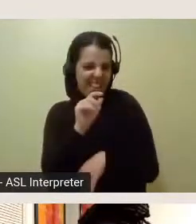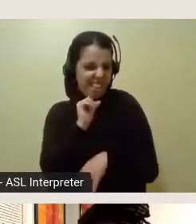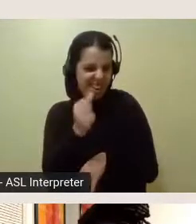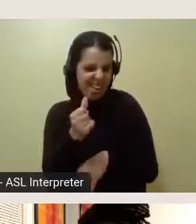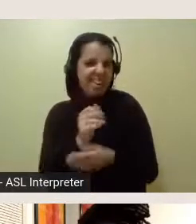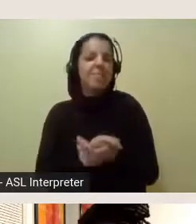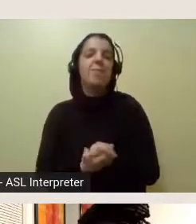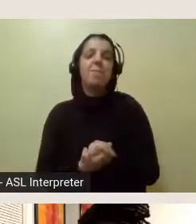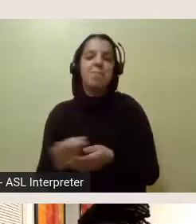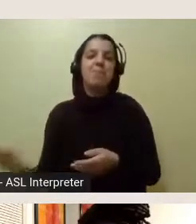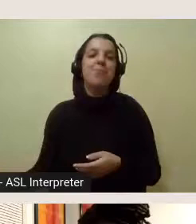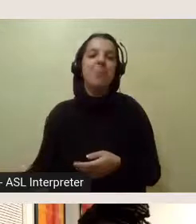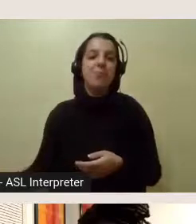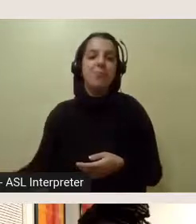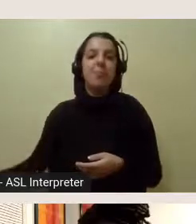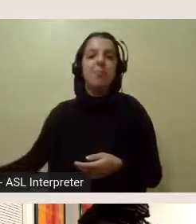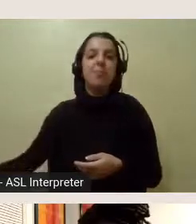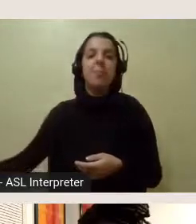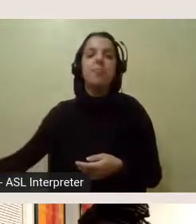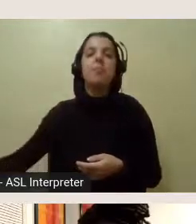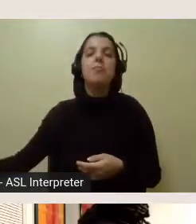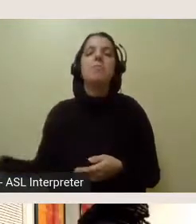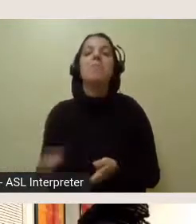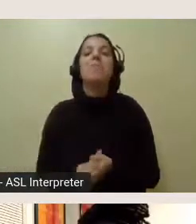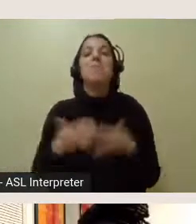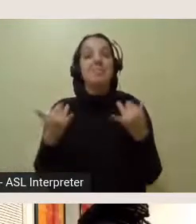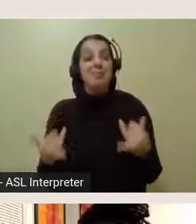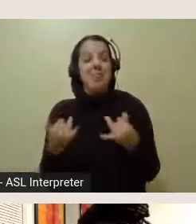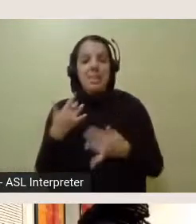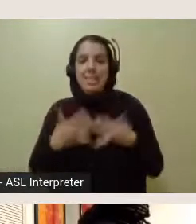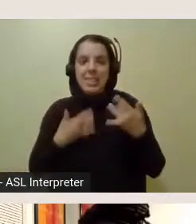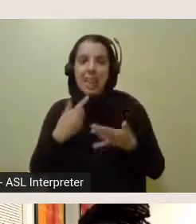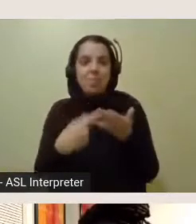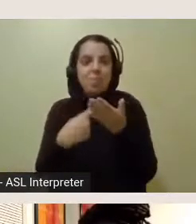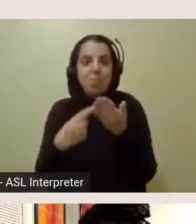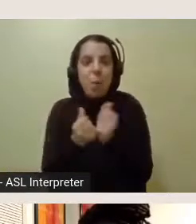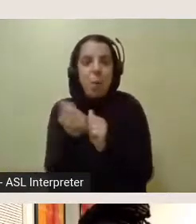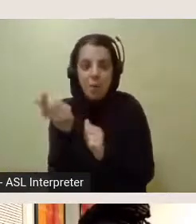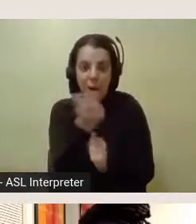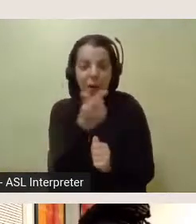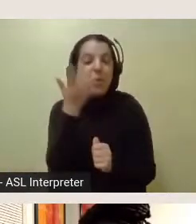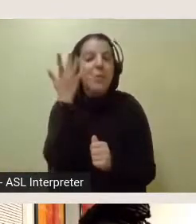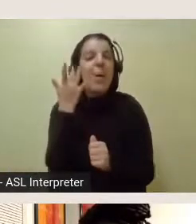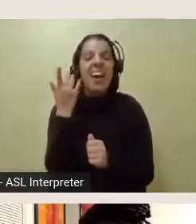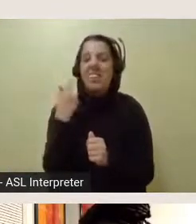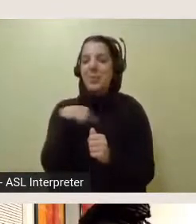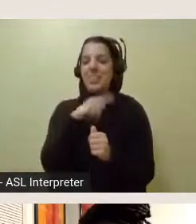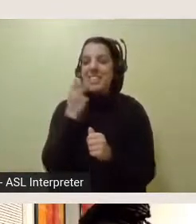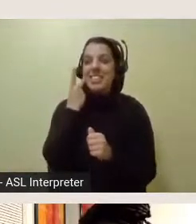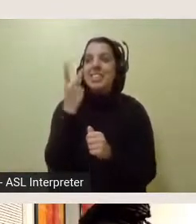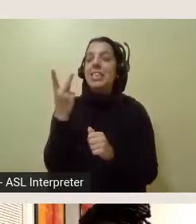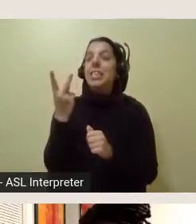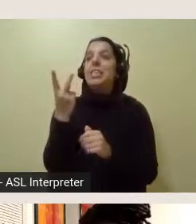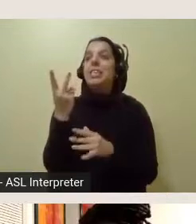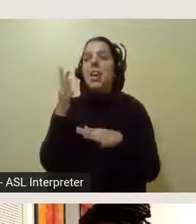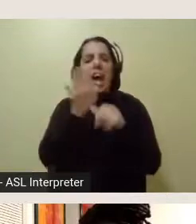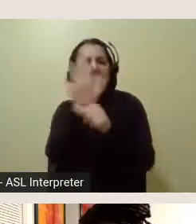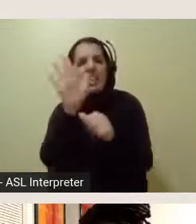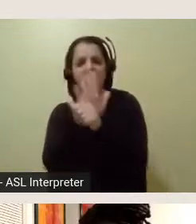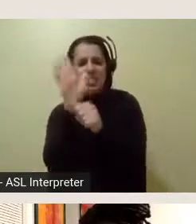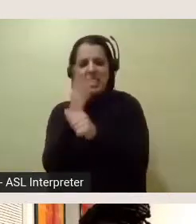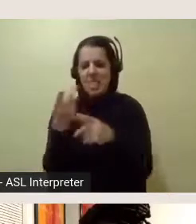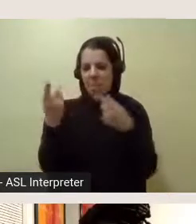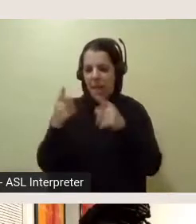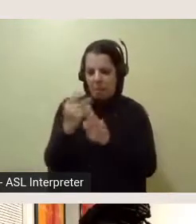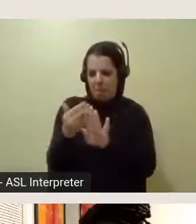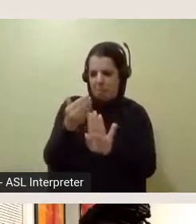get to see what the behind the scenes of activism looks like. And I think that you've captured, you know, some of the tensions in a